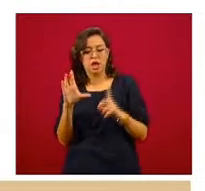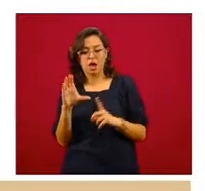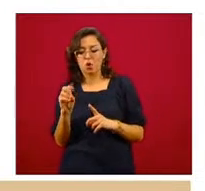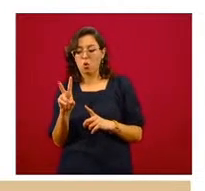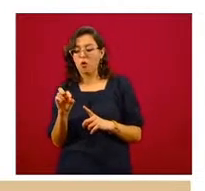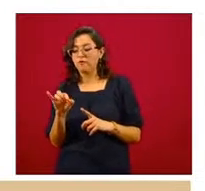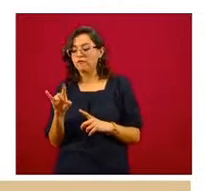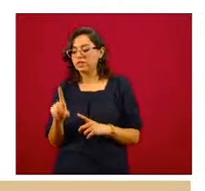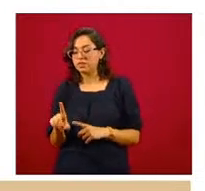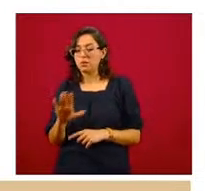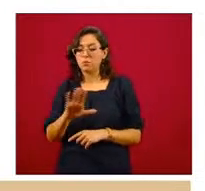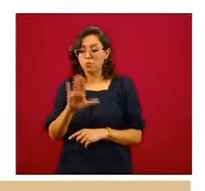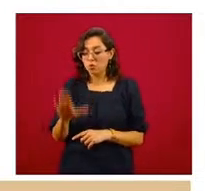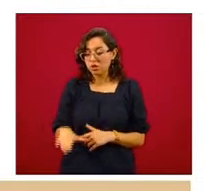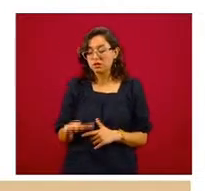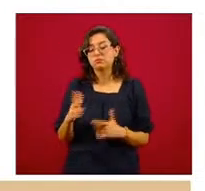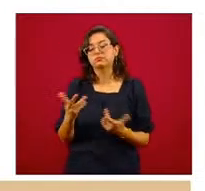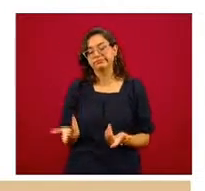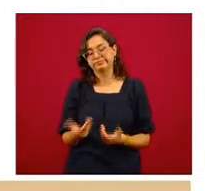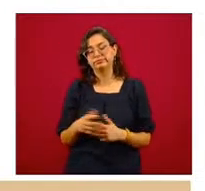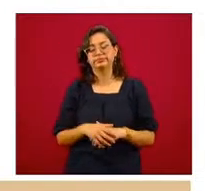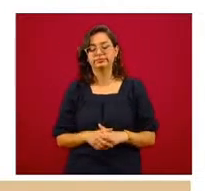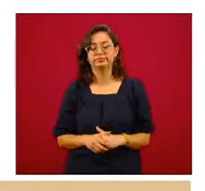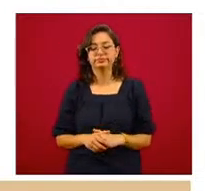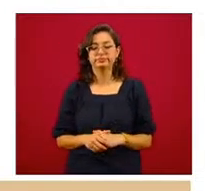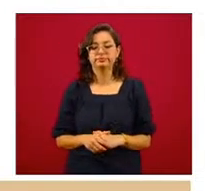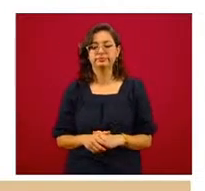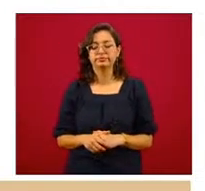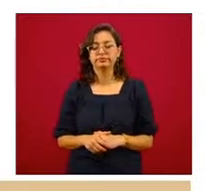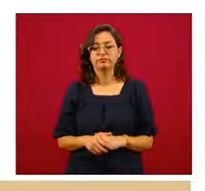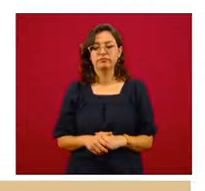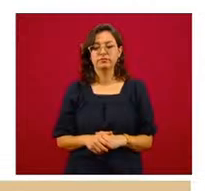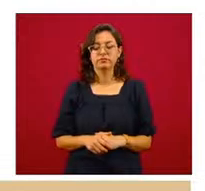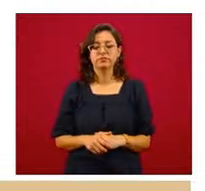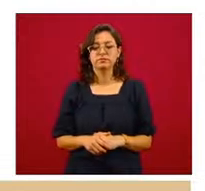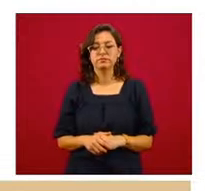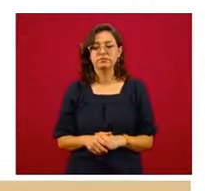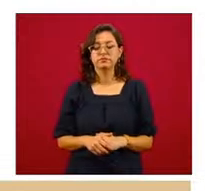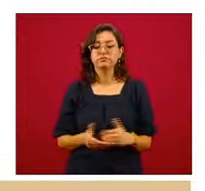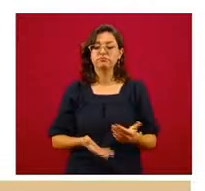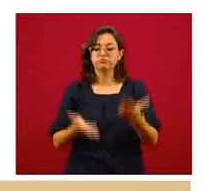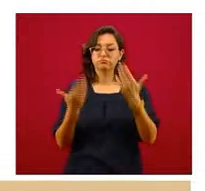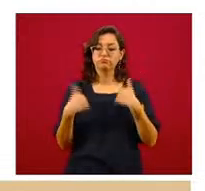Since it started as a suspected disease, we need confirmation.